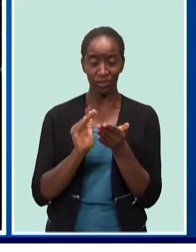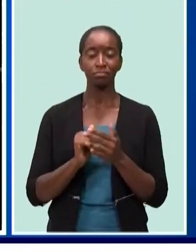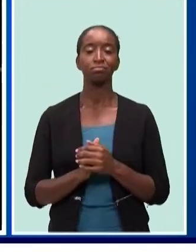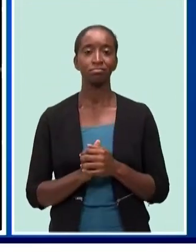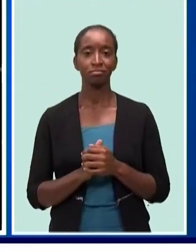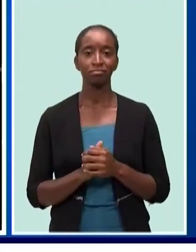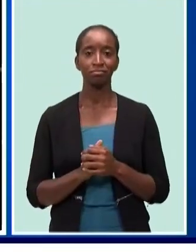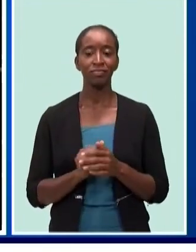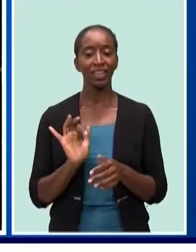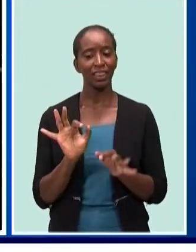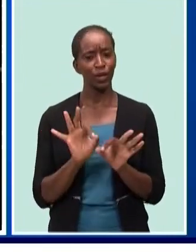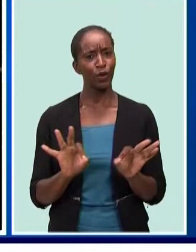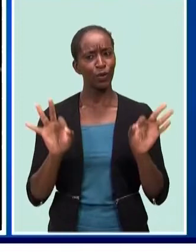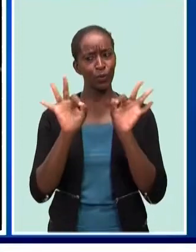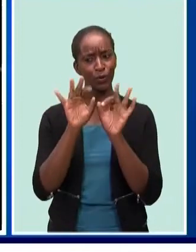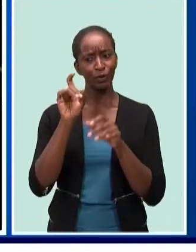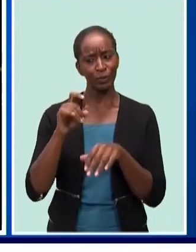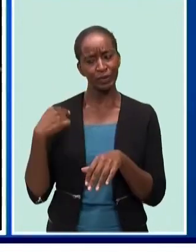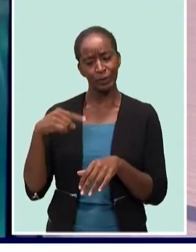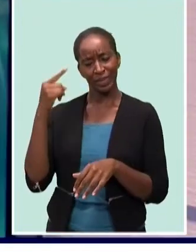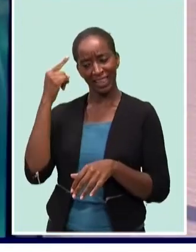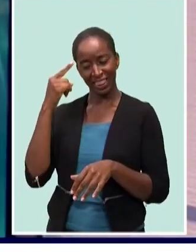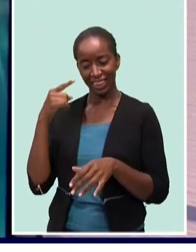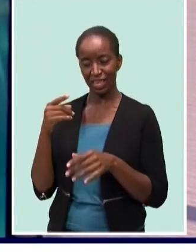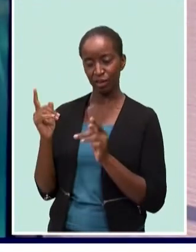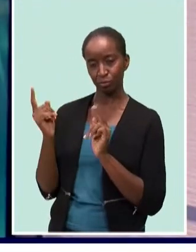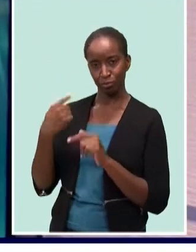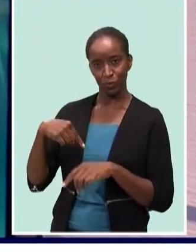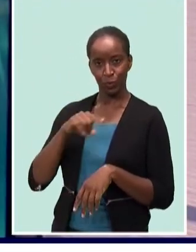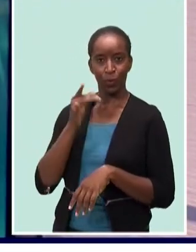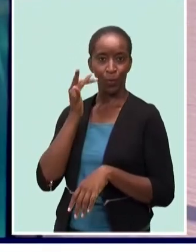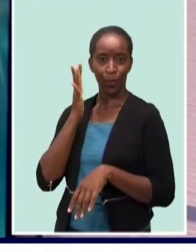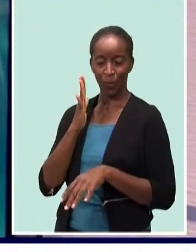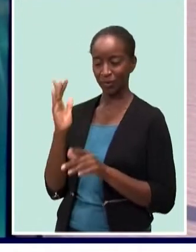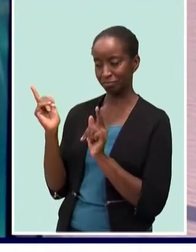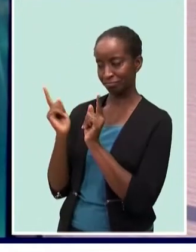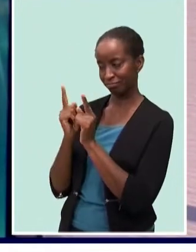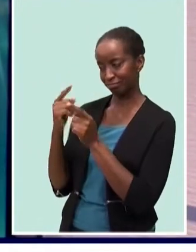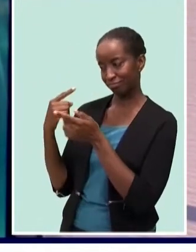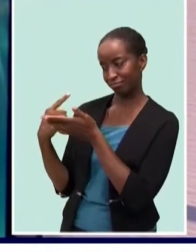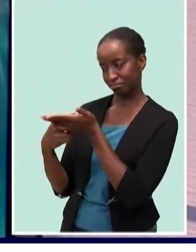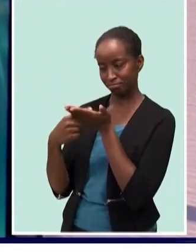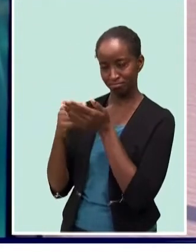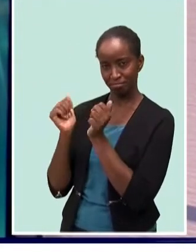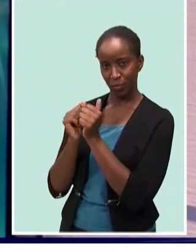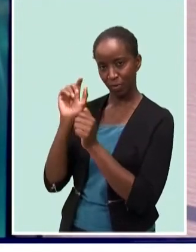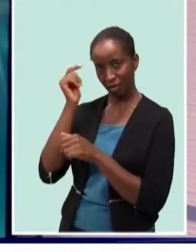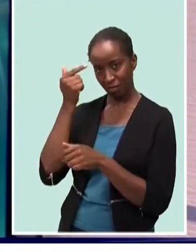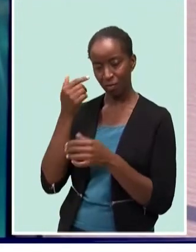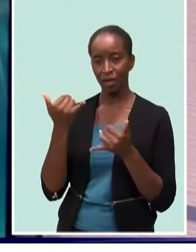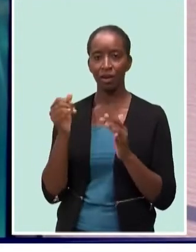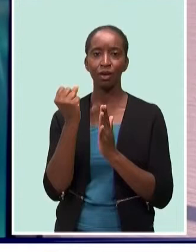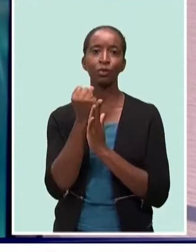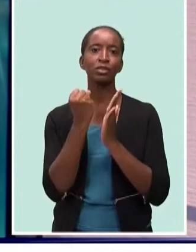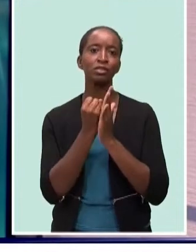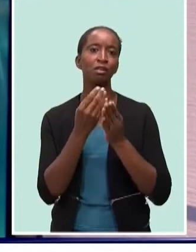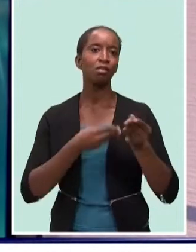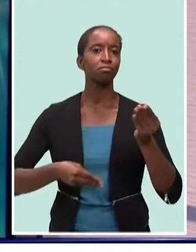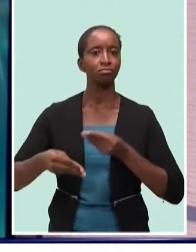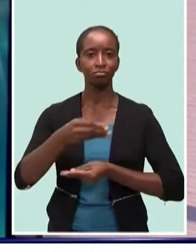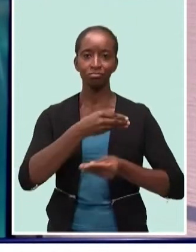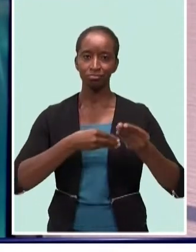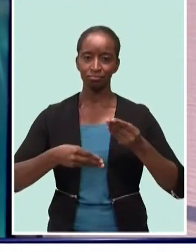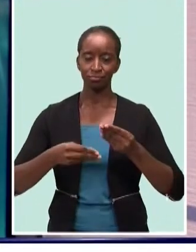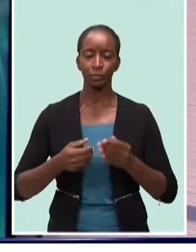in our discussions with the officials. And time now to take a look at how stocks traded on selected exchanges across